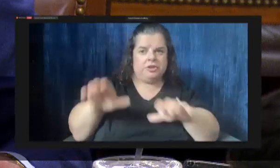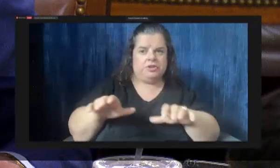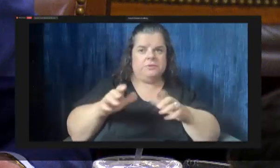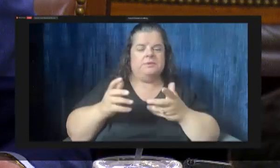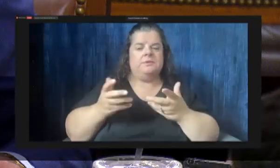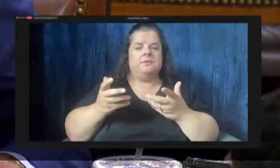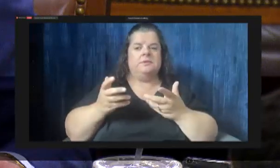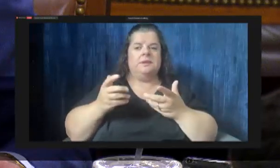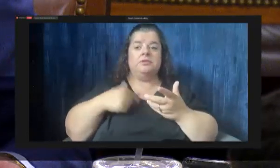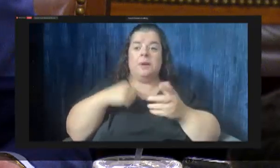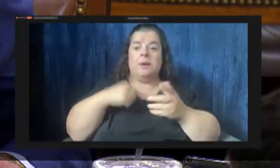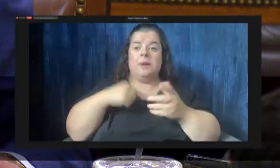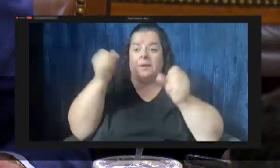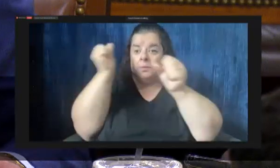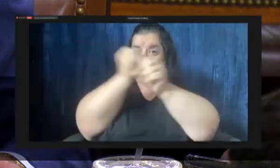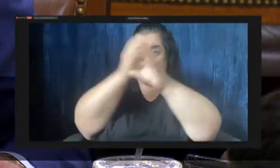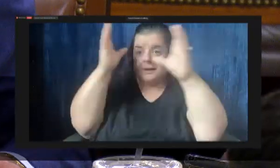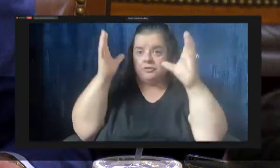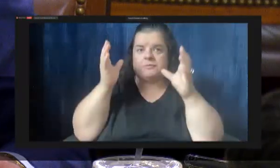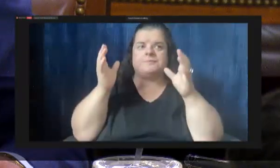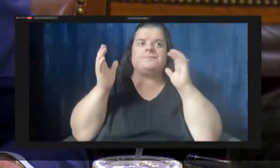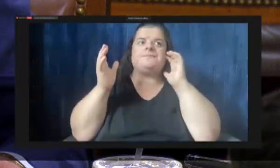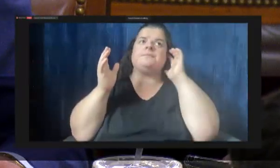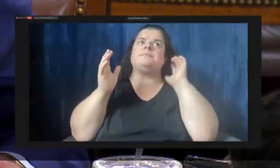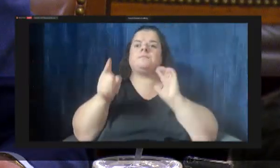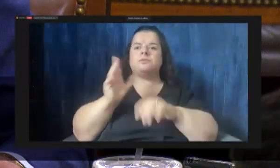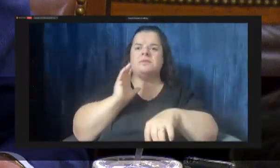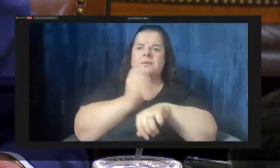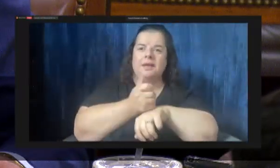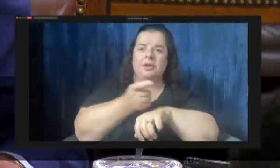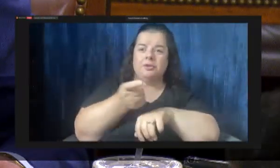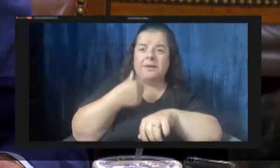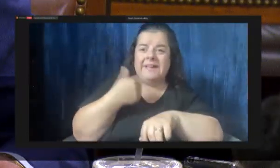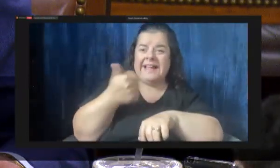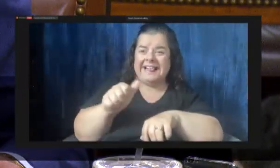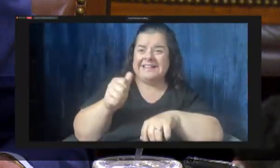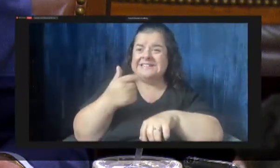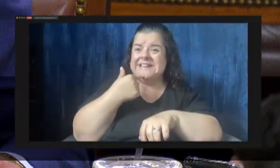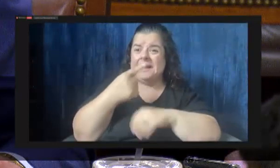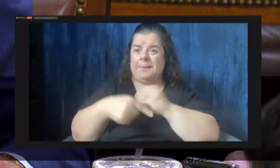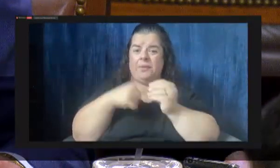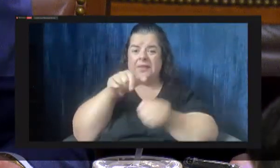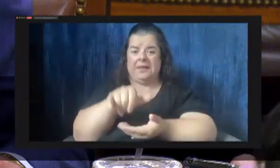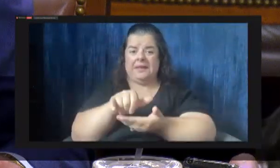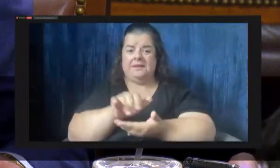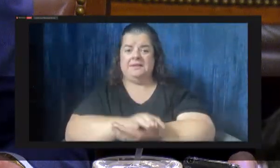would imagine that those are in place. Do you have anything to say on that?